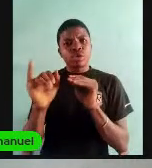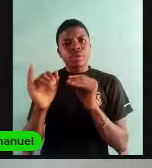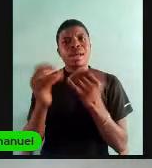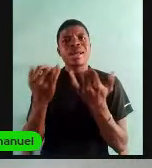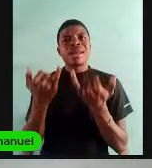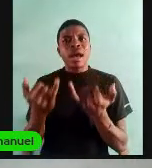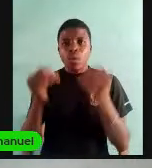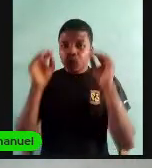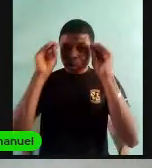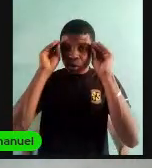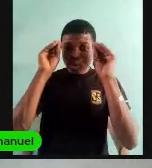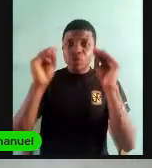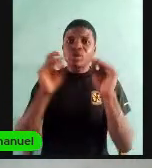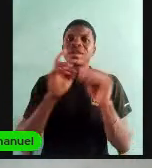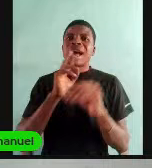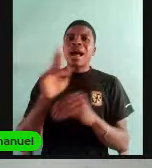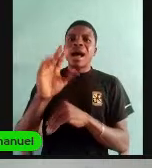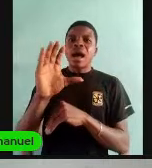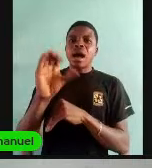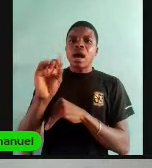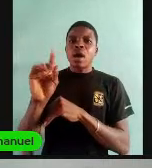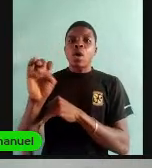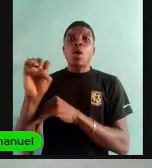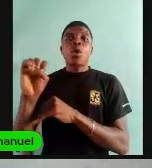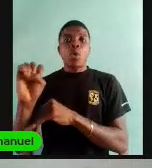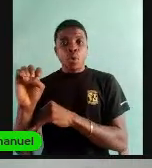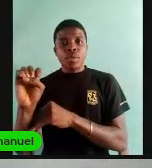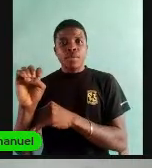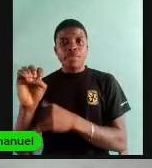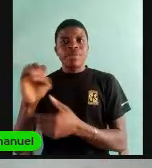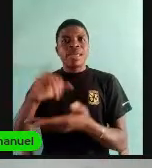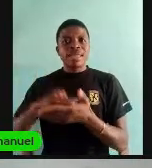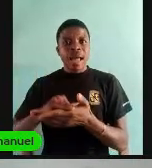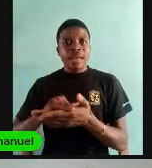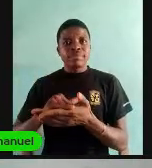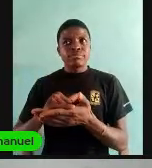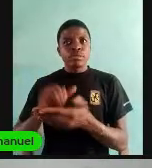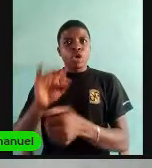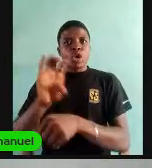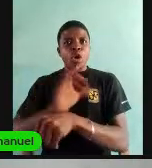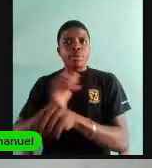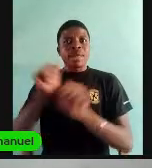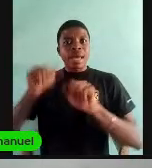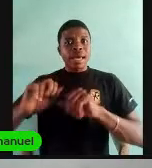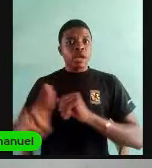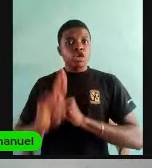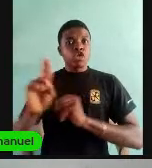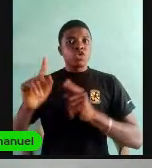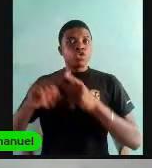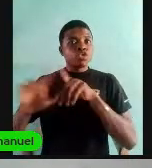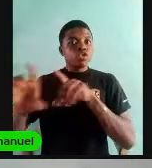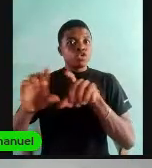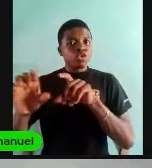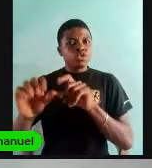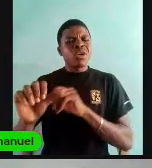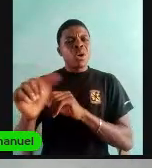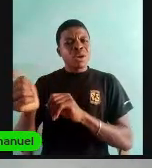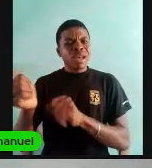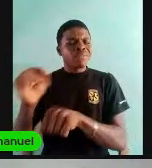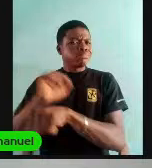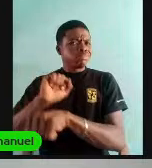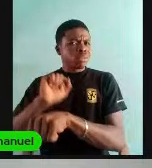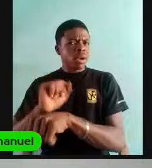Can execute to perform specific what? Task. Don't worry, as we proceed, I'll be showing you guys how to actually write